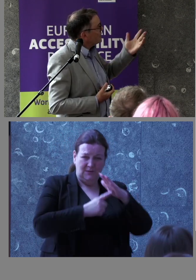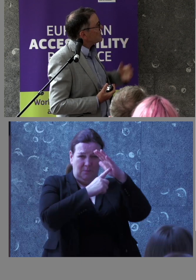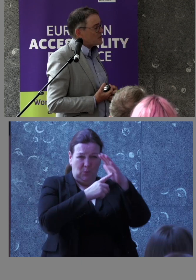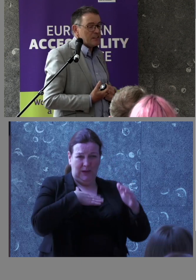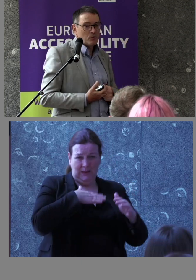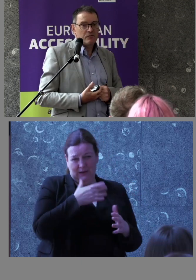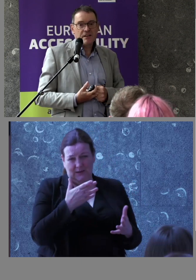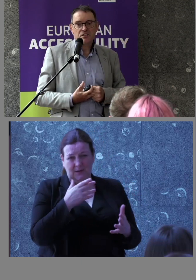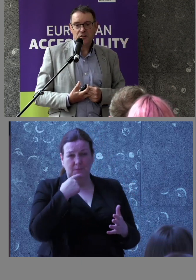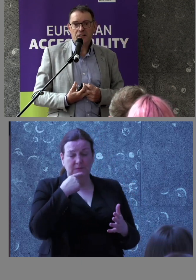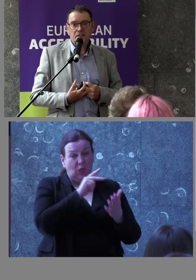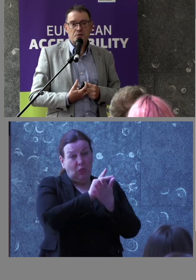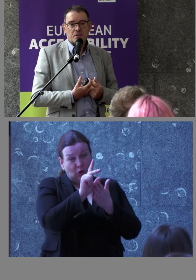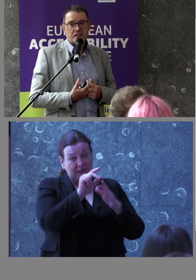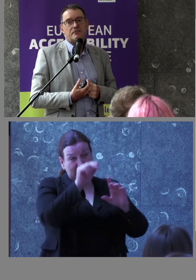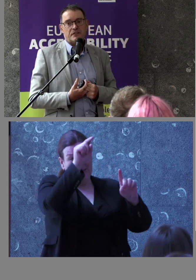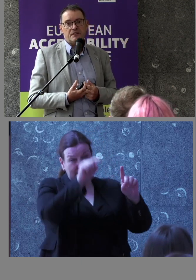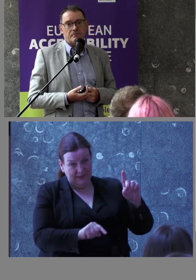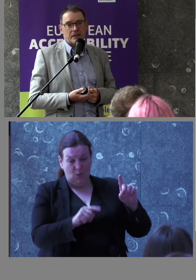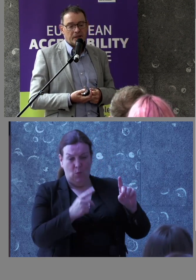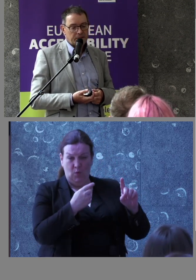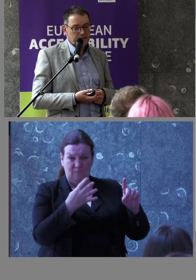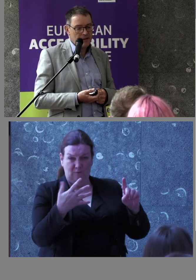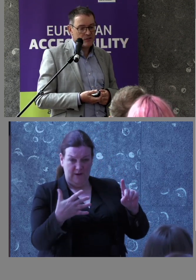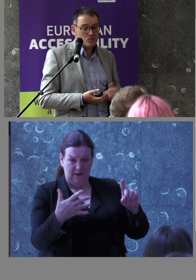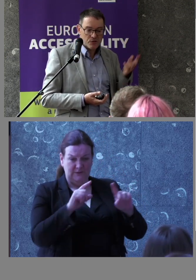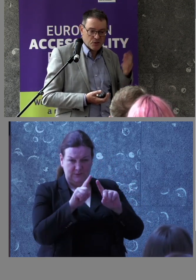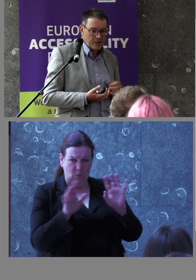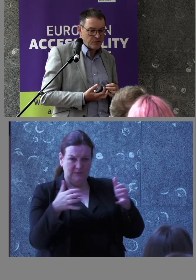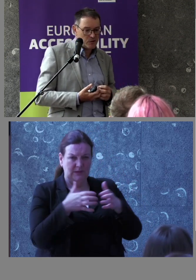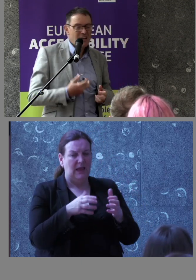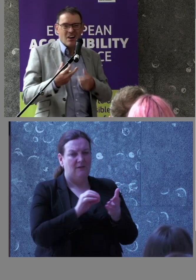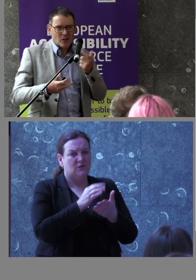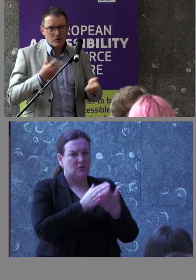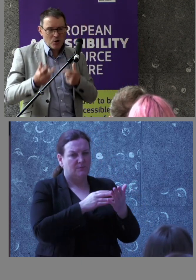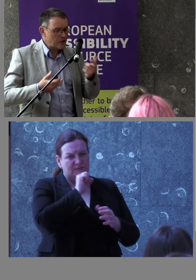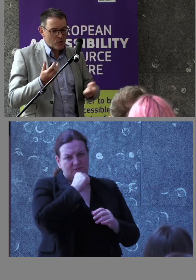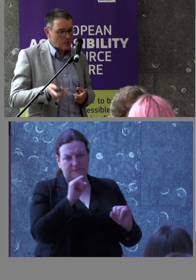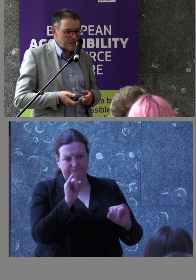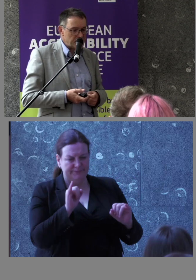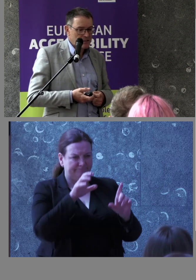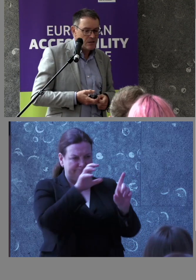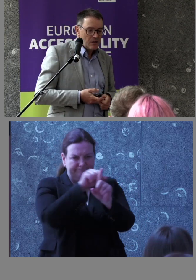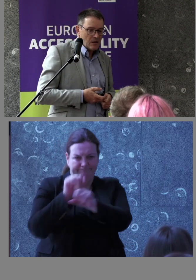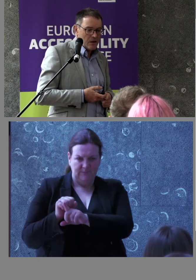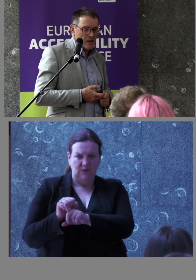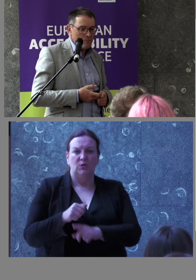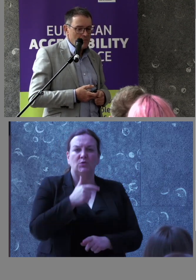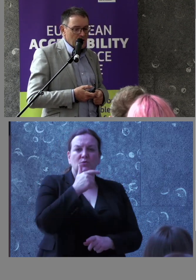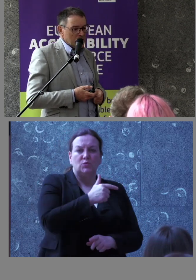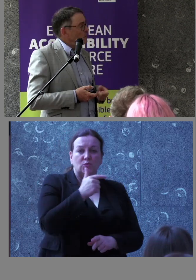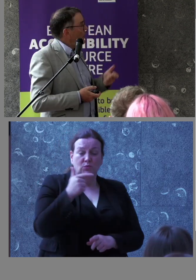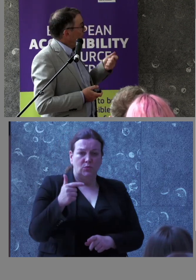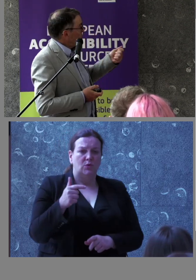we're only partially compliant. That's the reality. We're probably getting better, but we're only partially